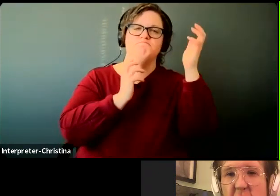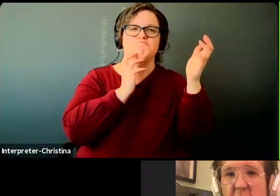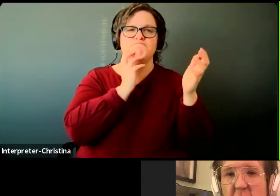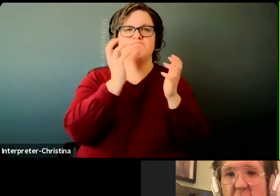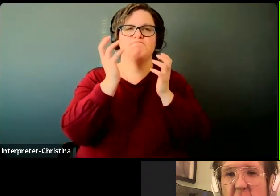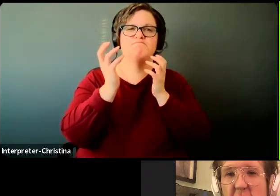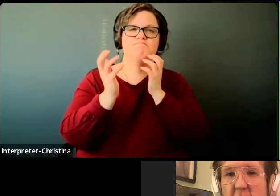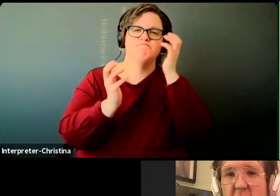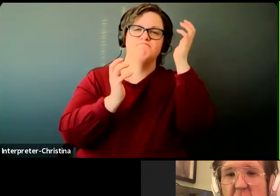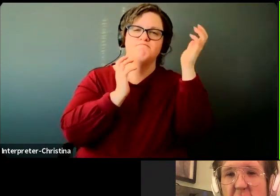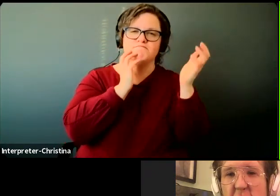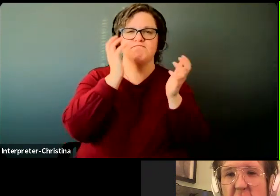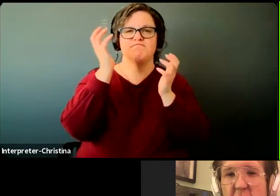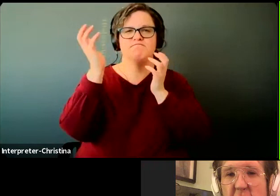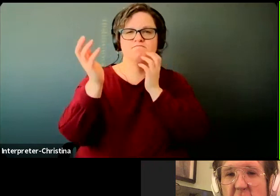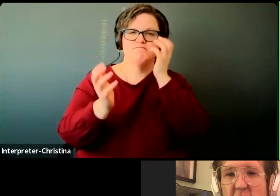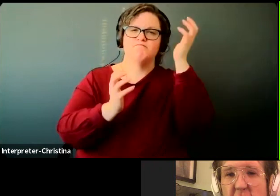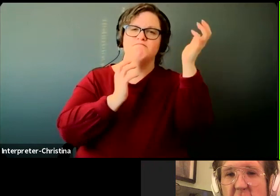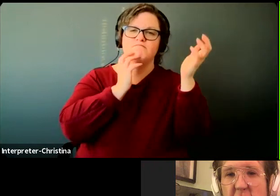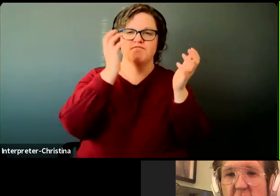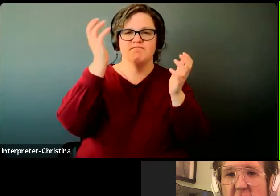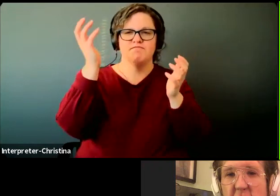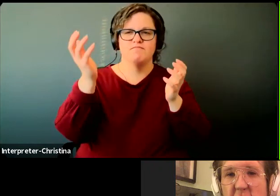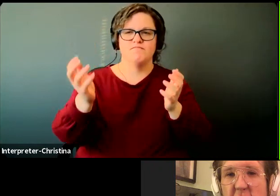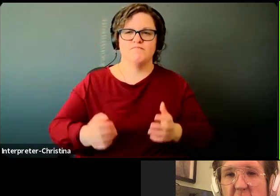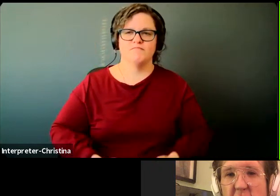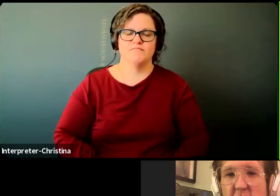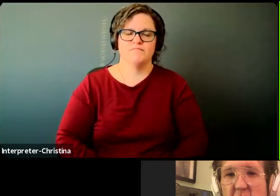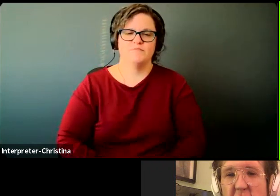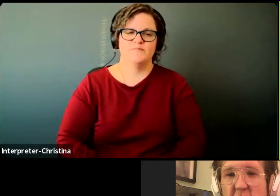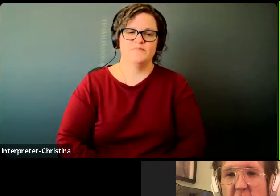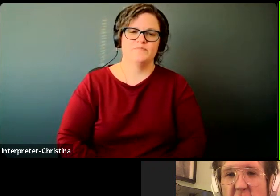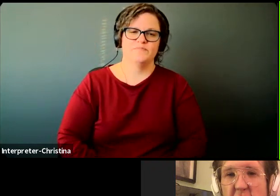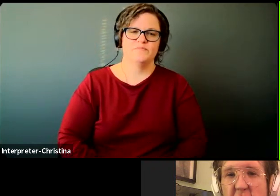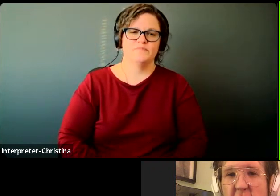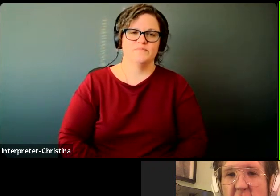Unde putu adu sonso?